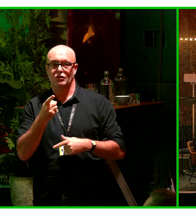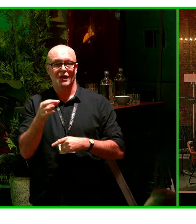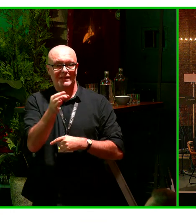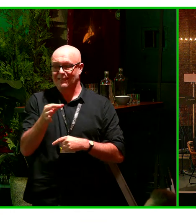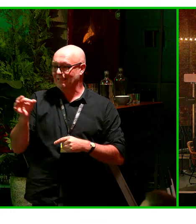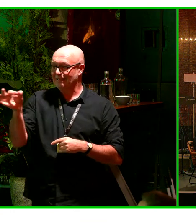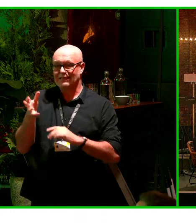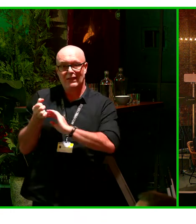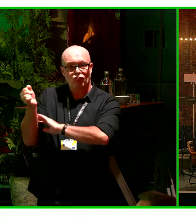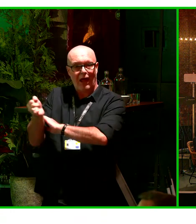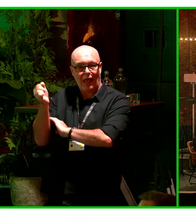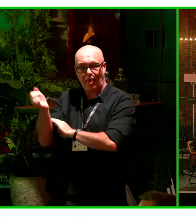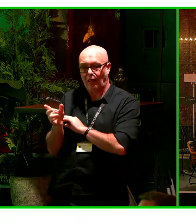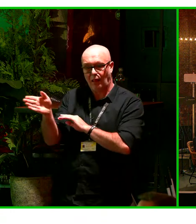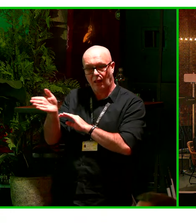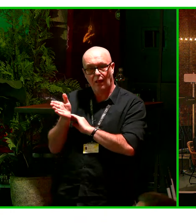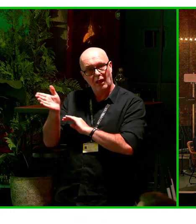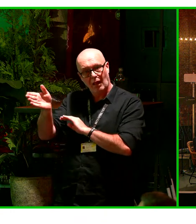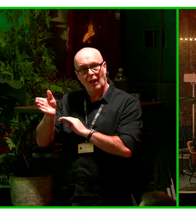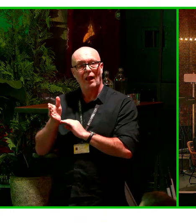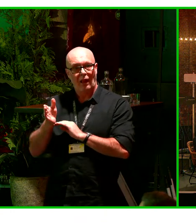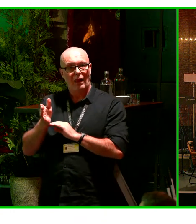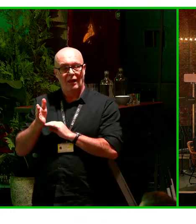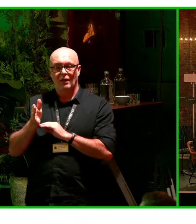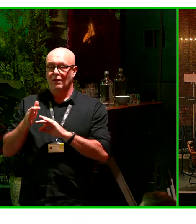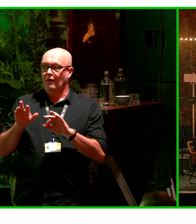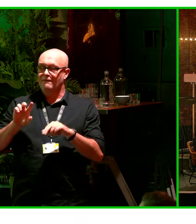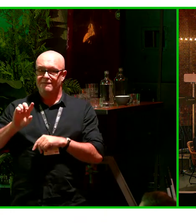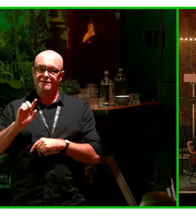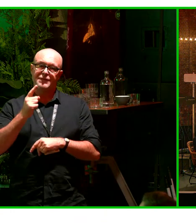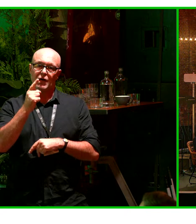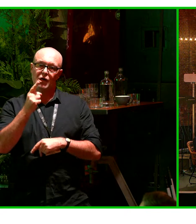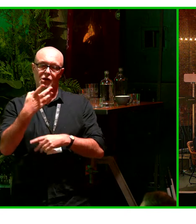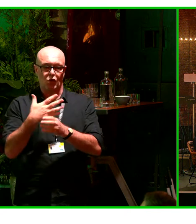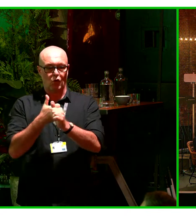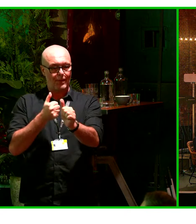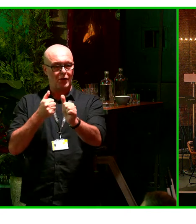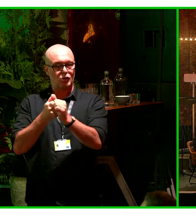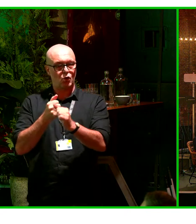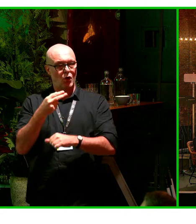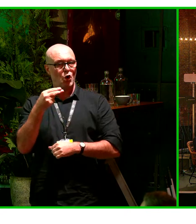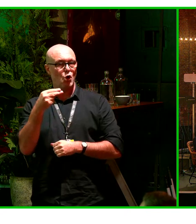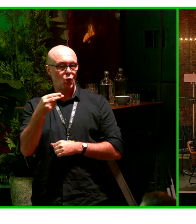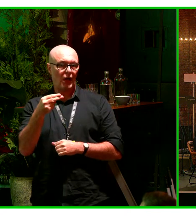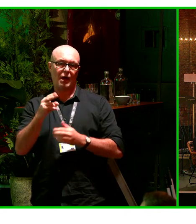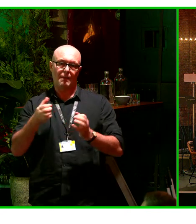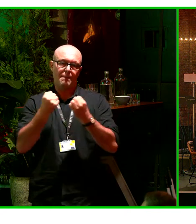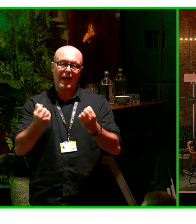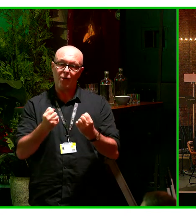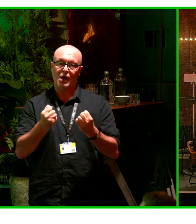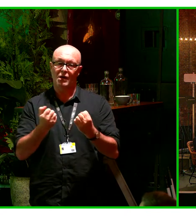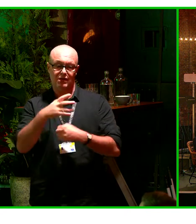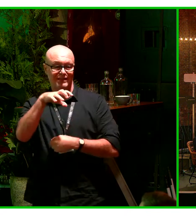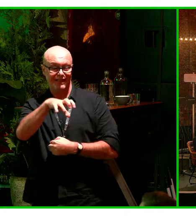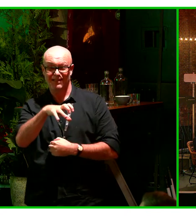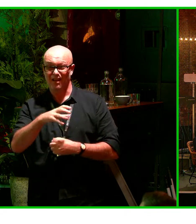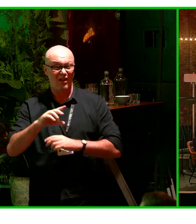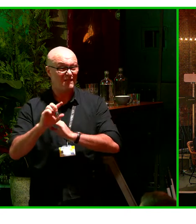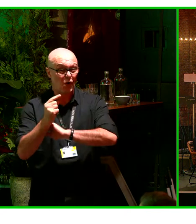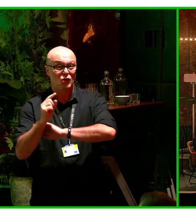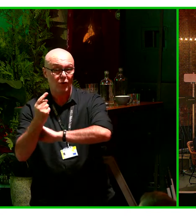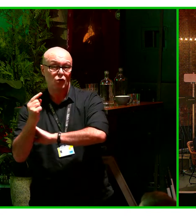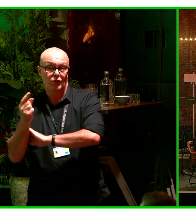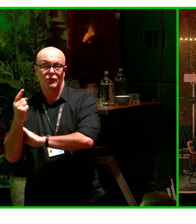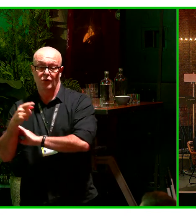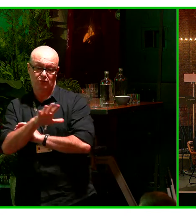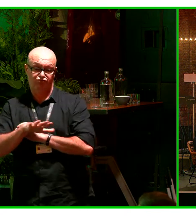Lord Inglewood mentioned before about Sellafield. The first commercial nuclear power station in the world was in the Northwest. So we've